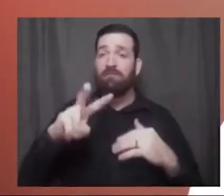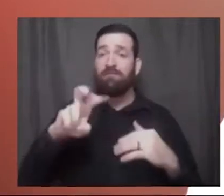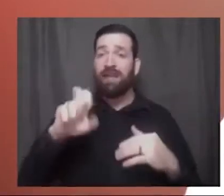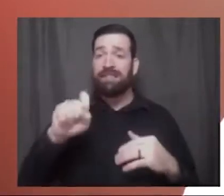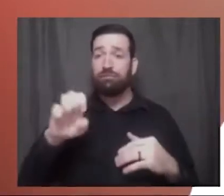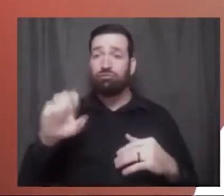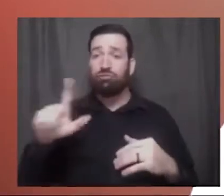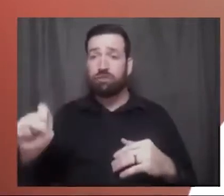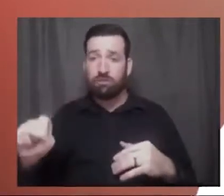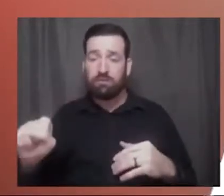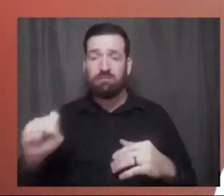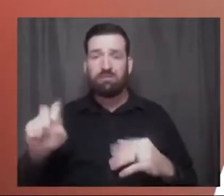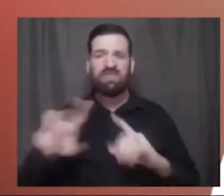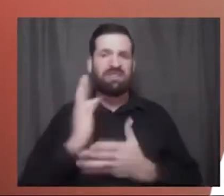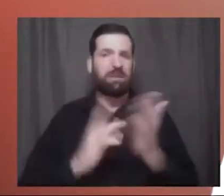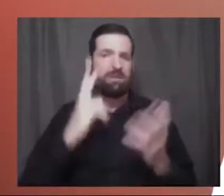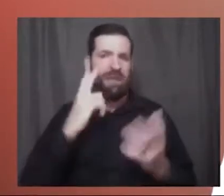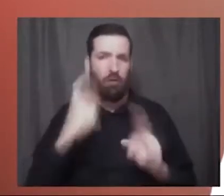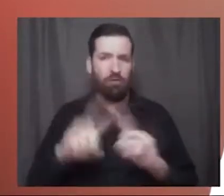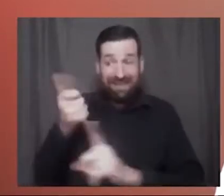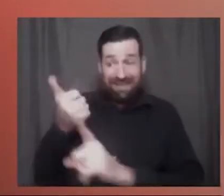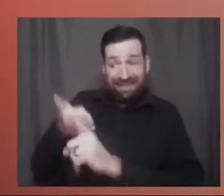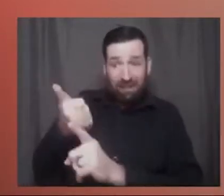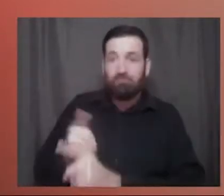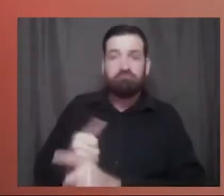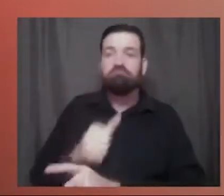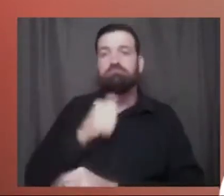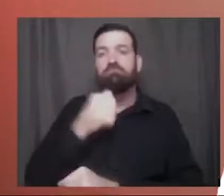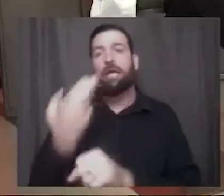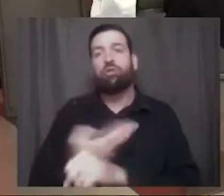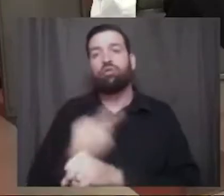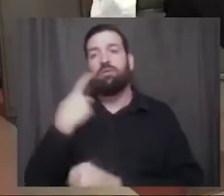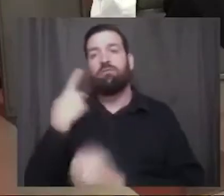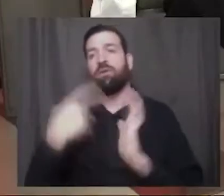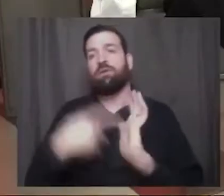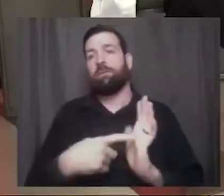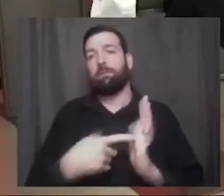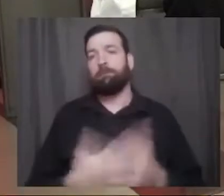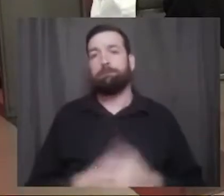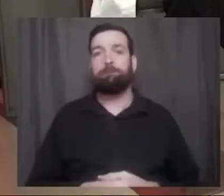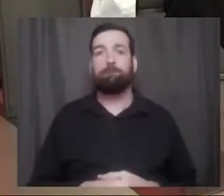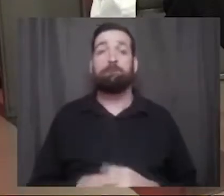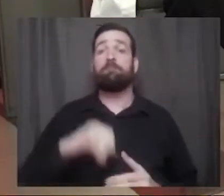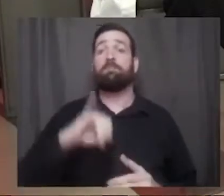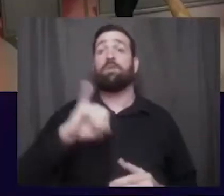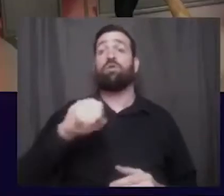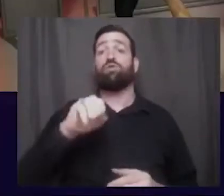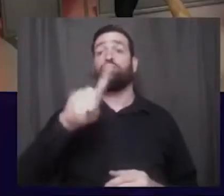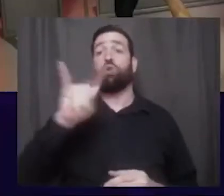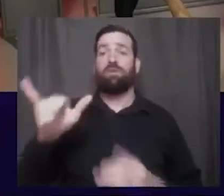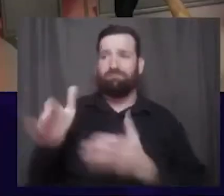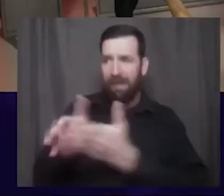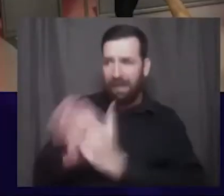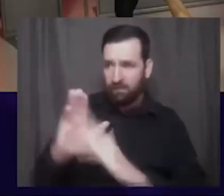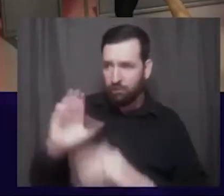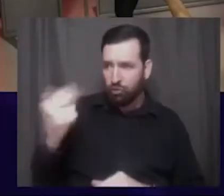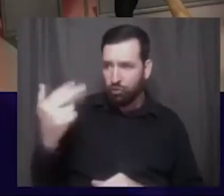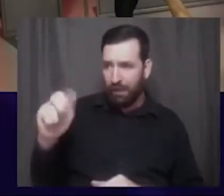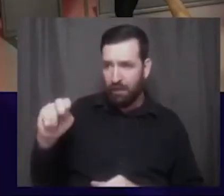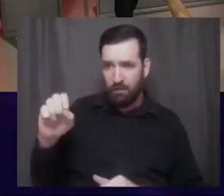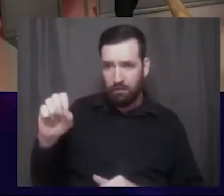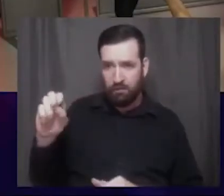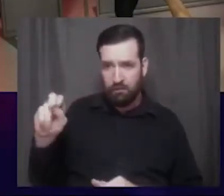but really by itself, we usually don't use that as a marker or something we specifically go after. Jody has a question for Shannon at home. Shannon, Jody wants